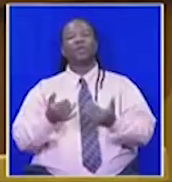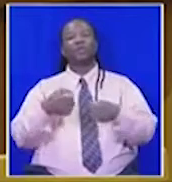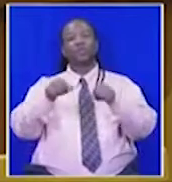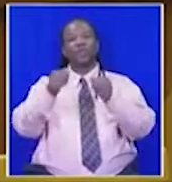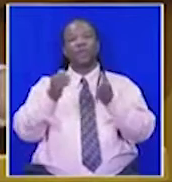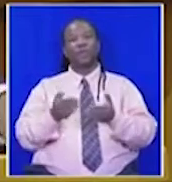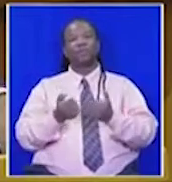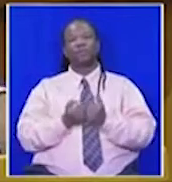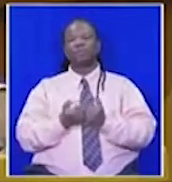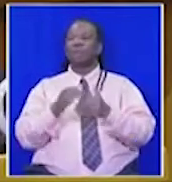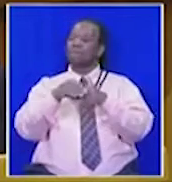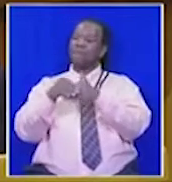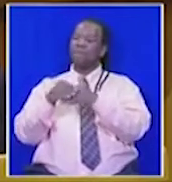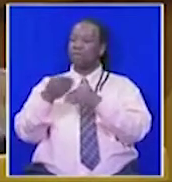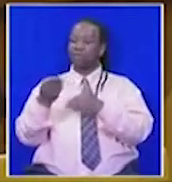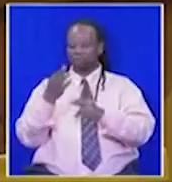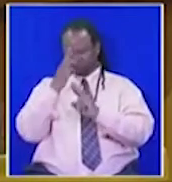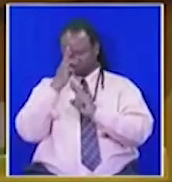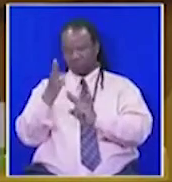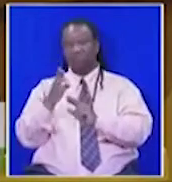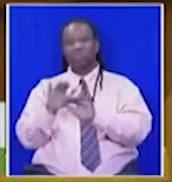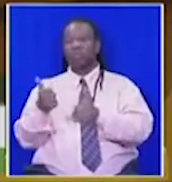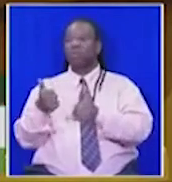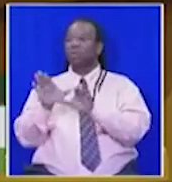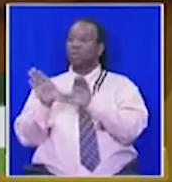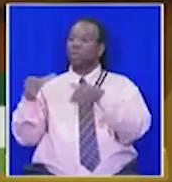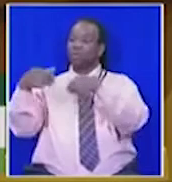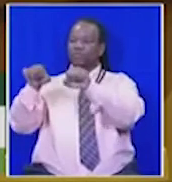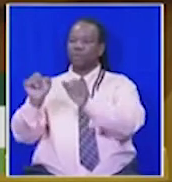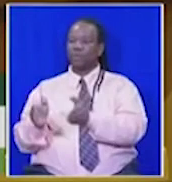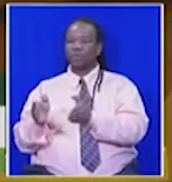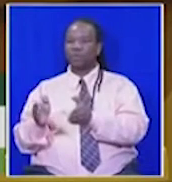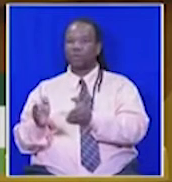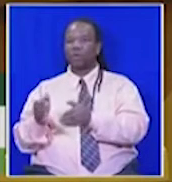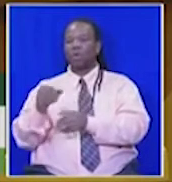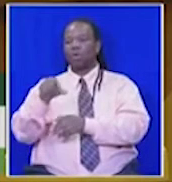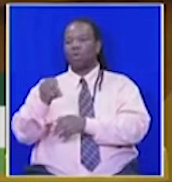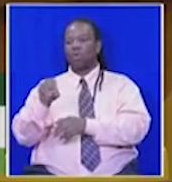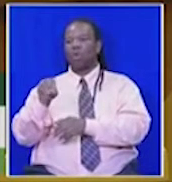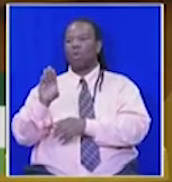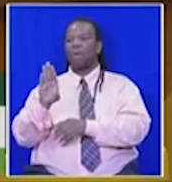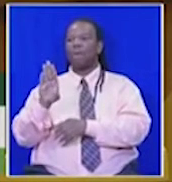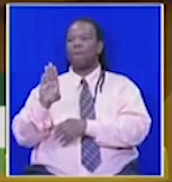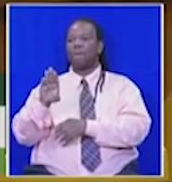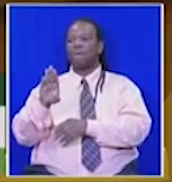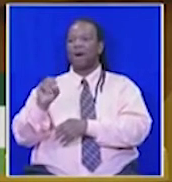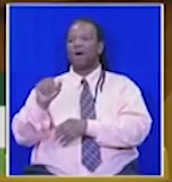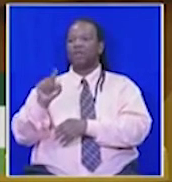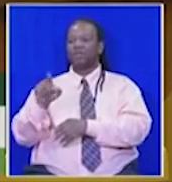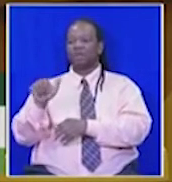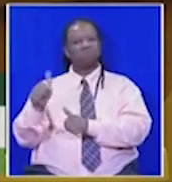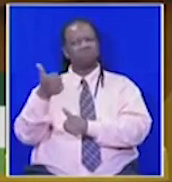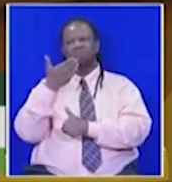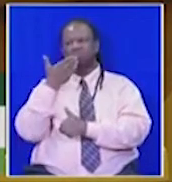Chairperson, honorable members, the chairperson of the committee, Mr. Gobaza, thank you very much for an excellent piece of work.